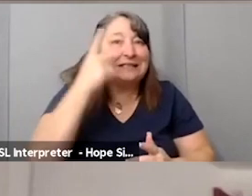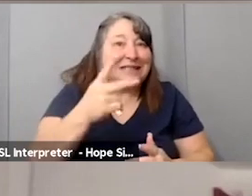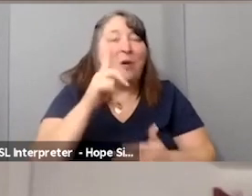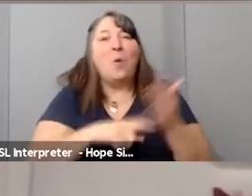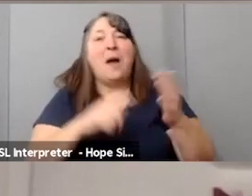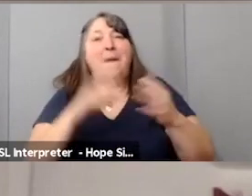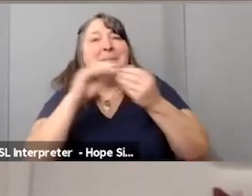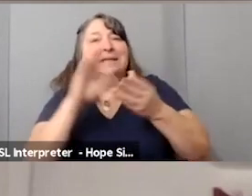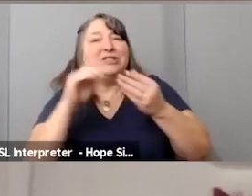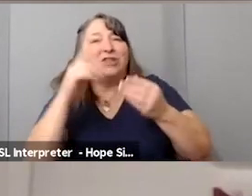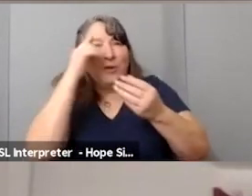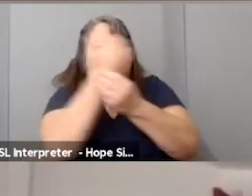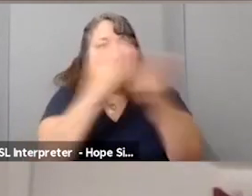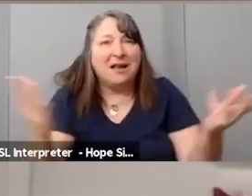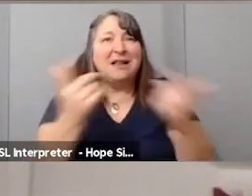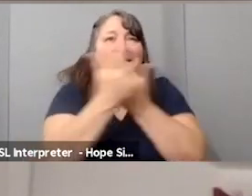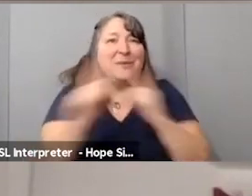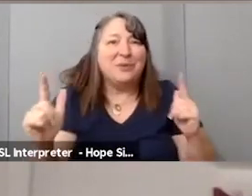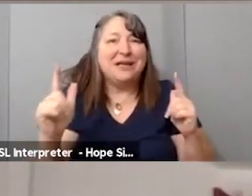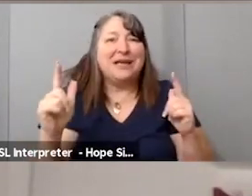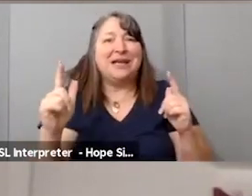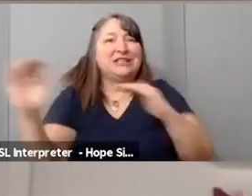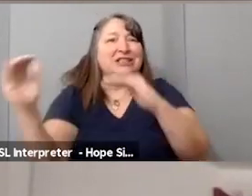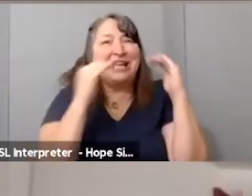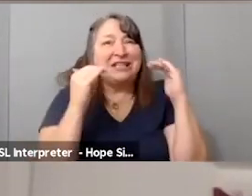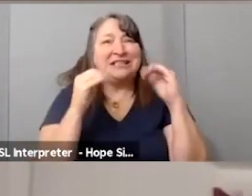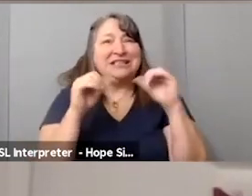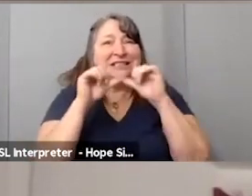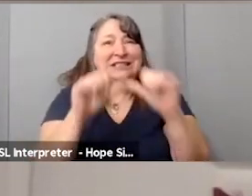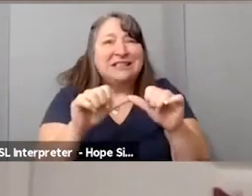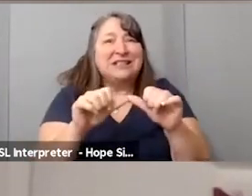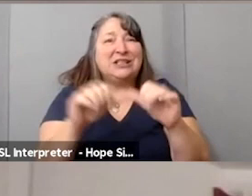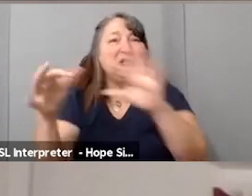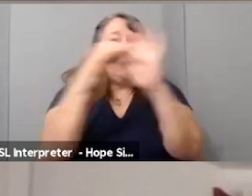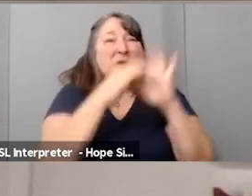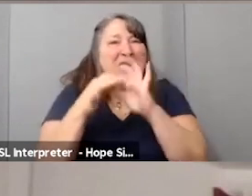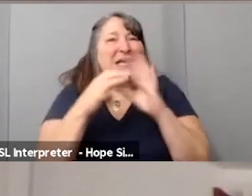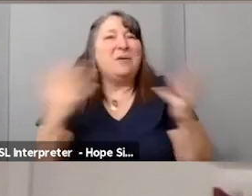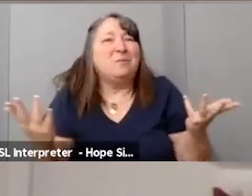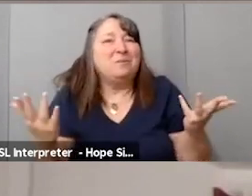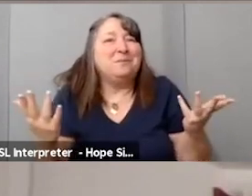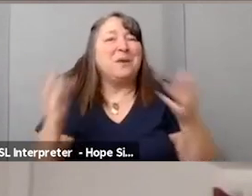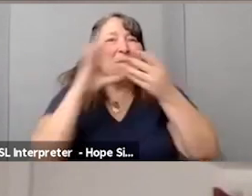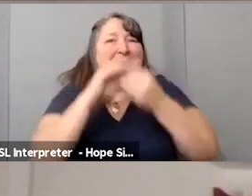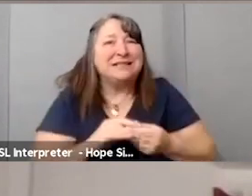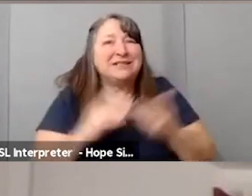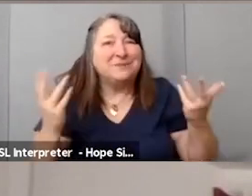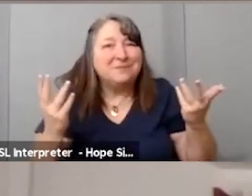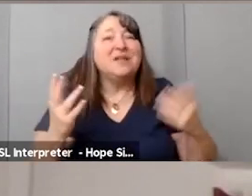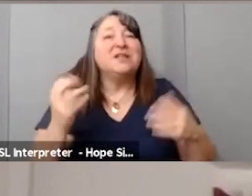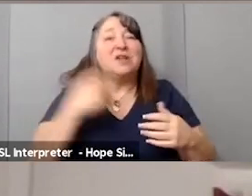confidence, and unity. So he really focused on concepts like that in the development of bookmarks and created a curriculum. So then they had me look through